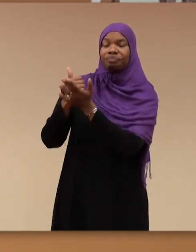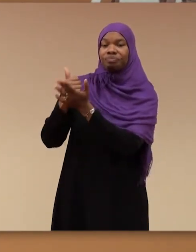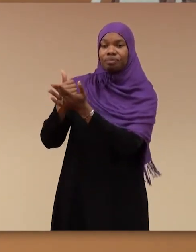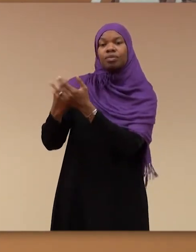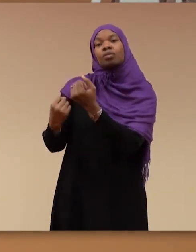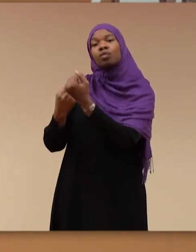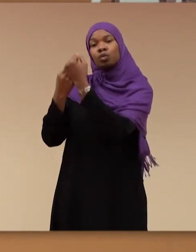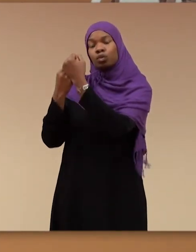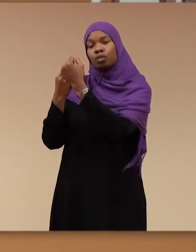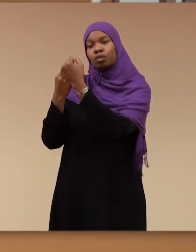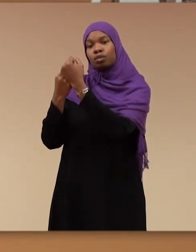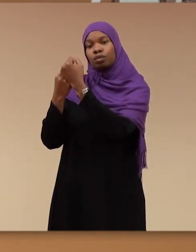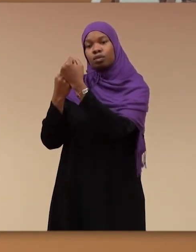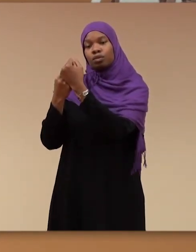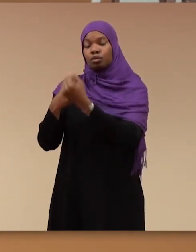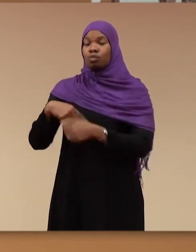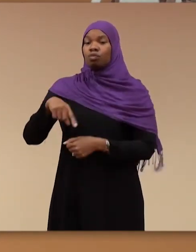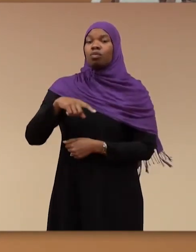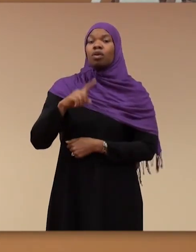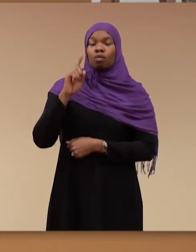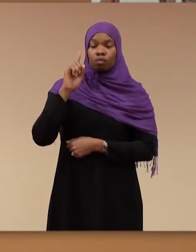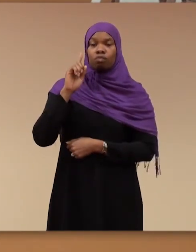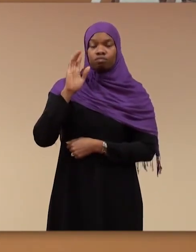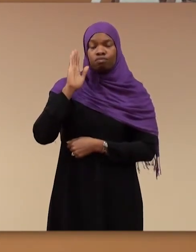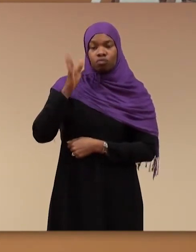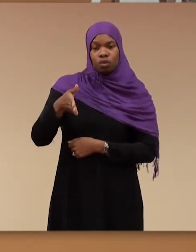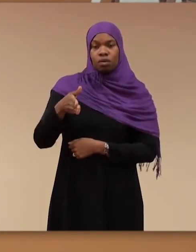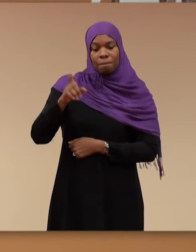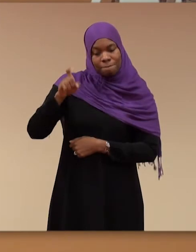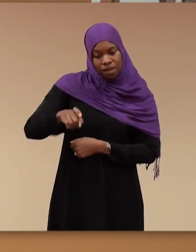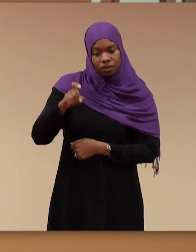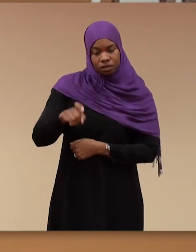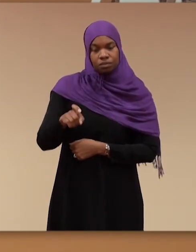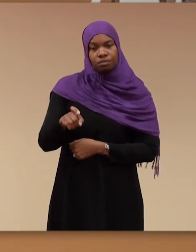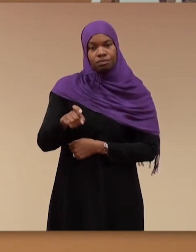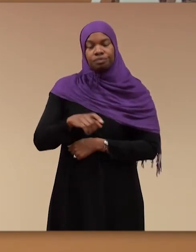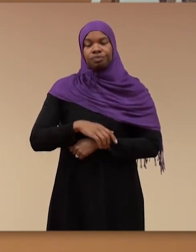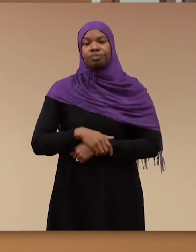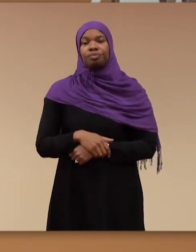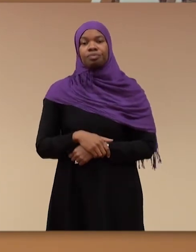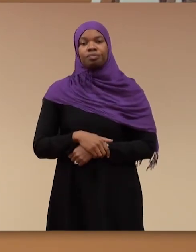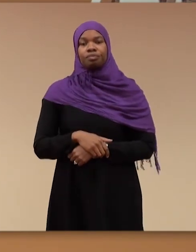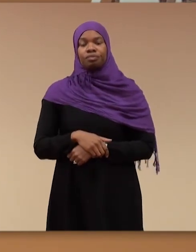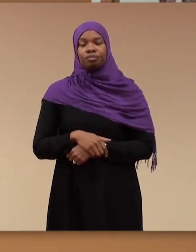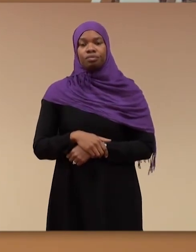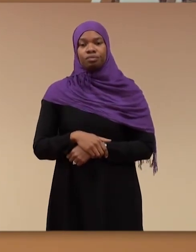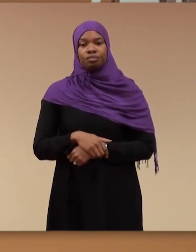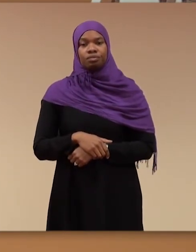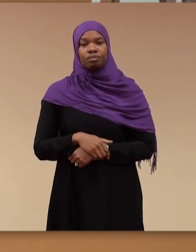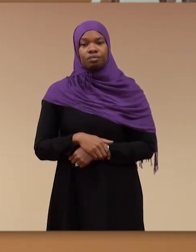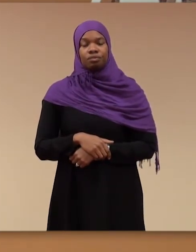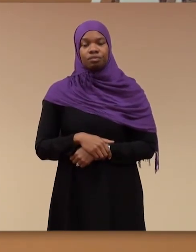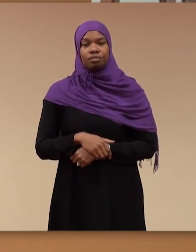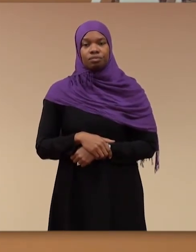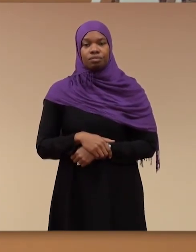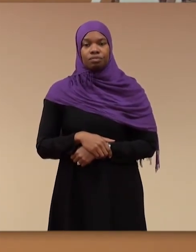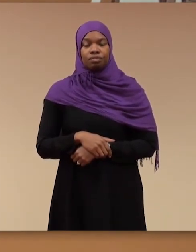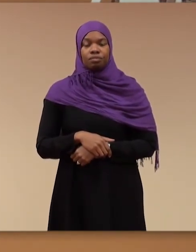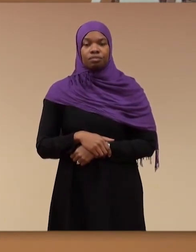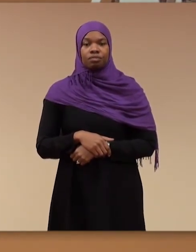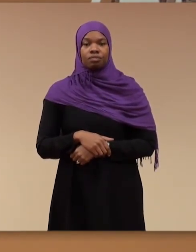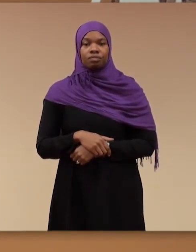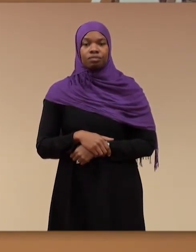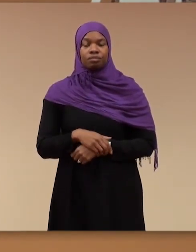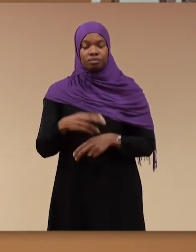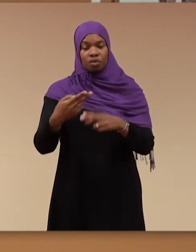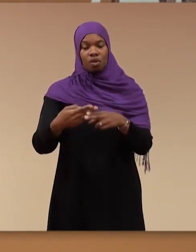to support him till he gets his right back. So this is what we call Hilf